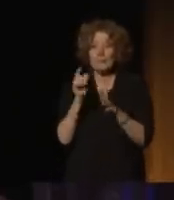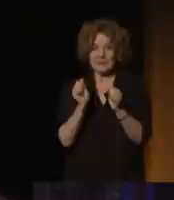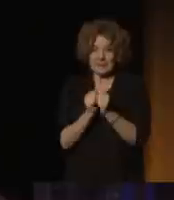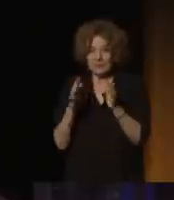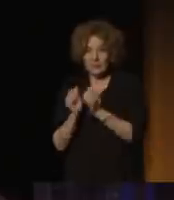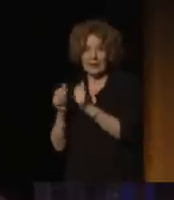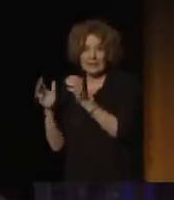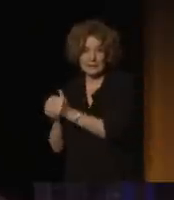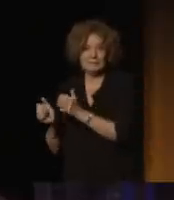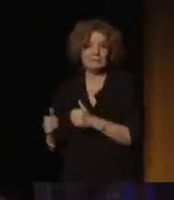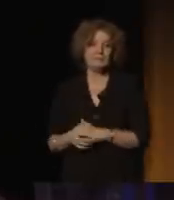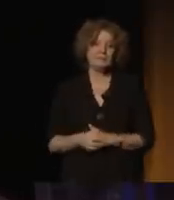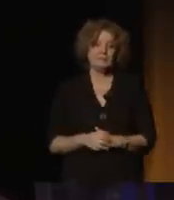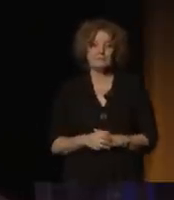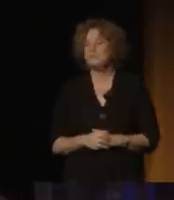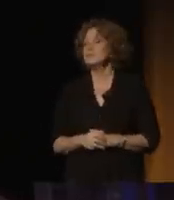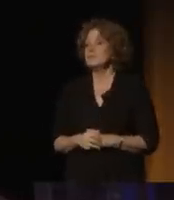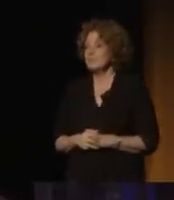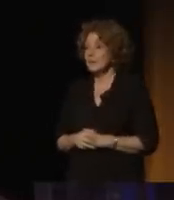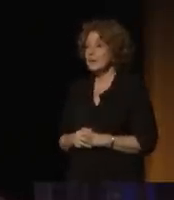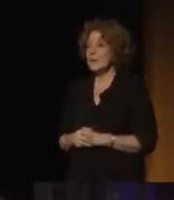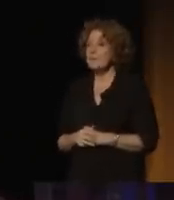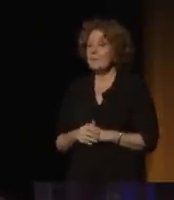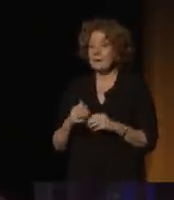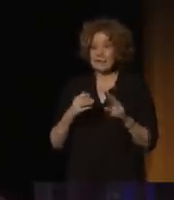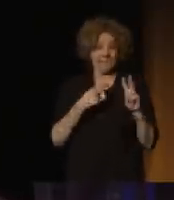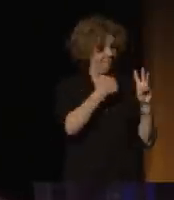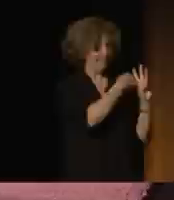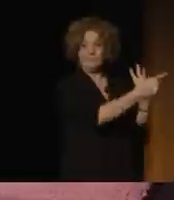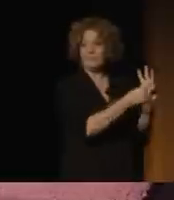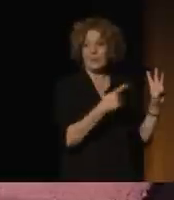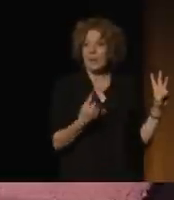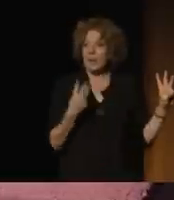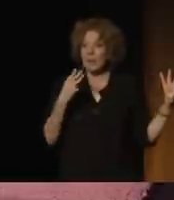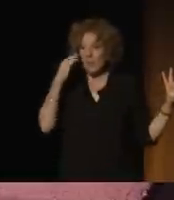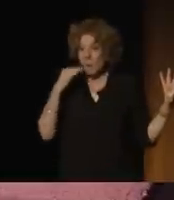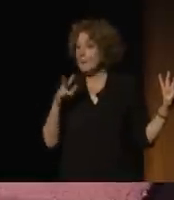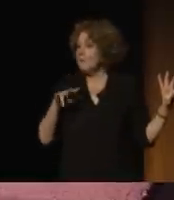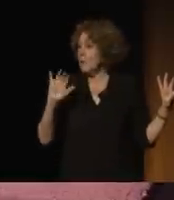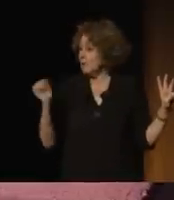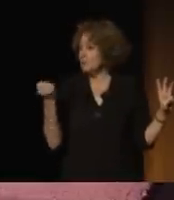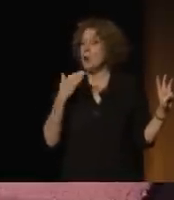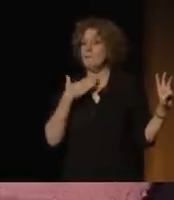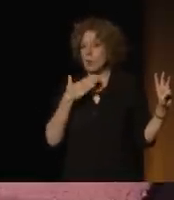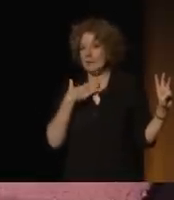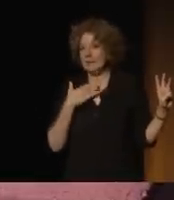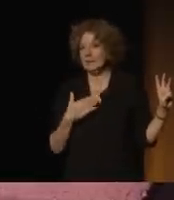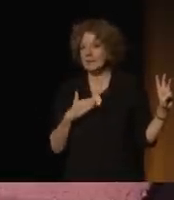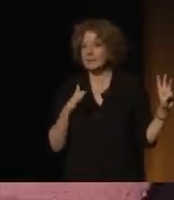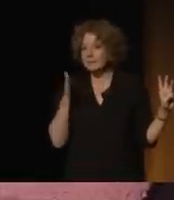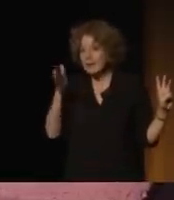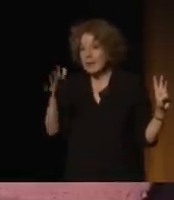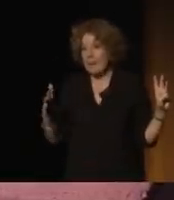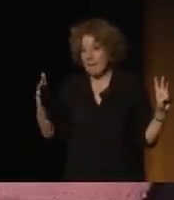this. But who we're hearing from today are these three women, these three strong voices in